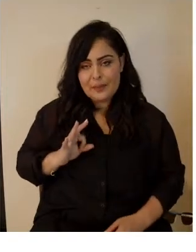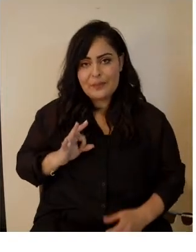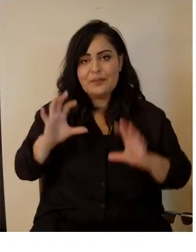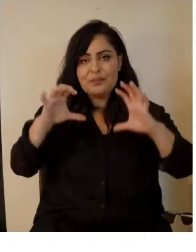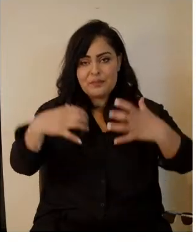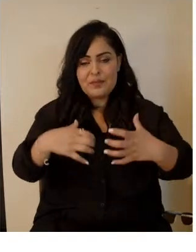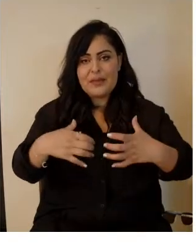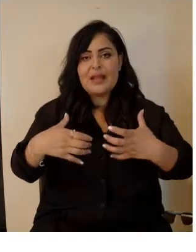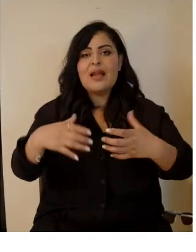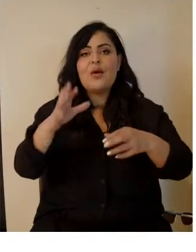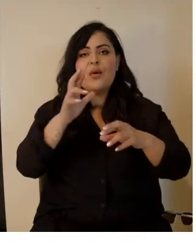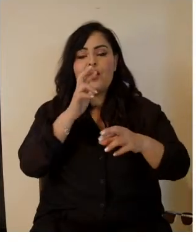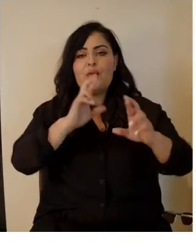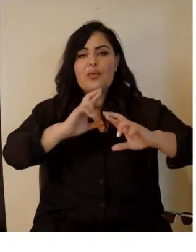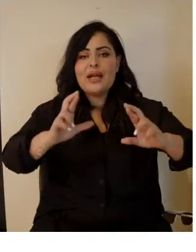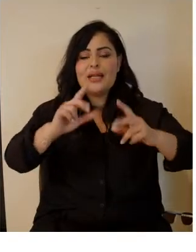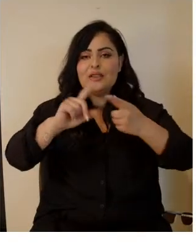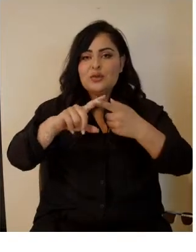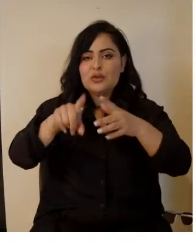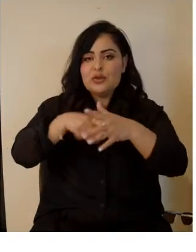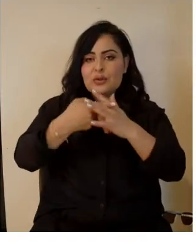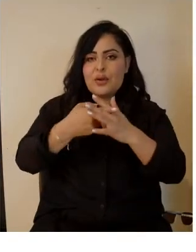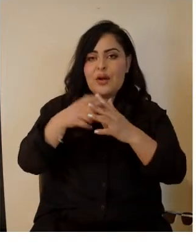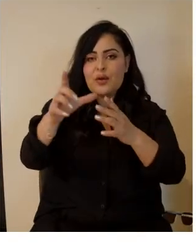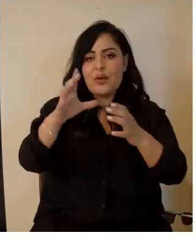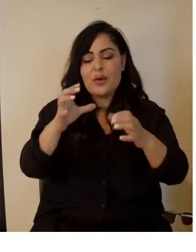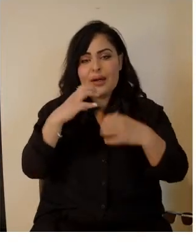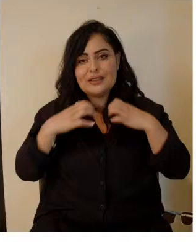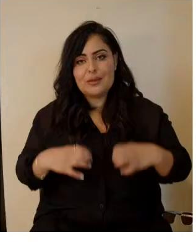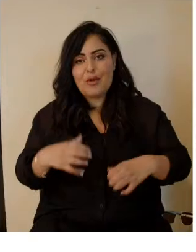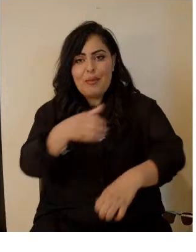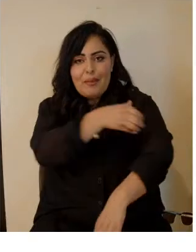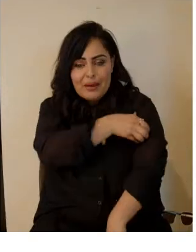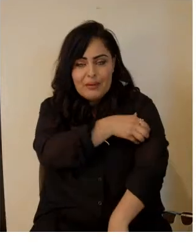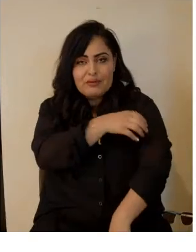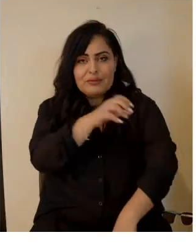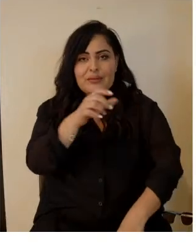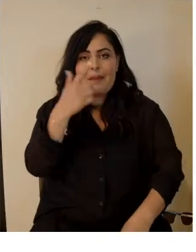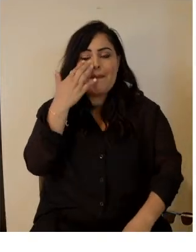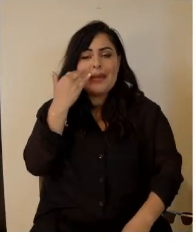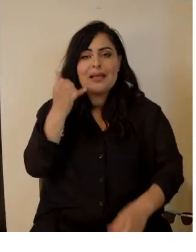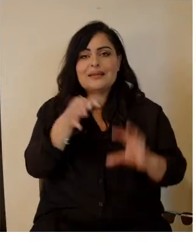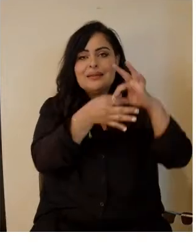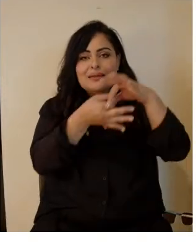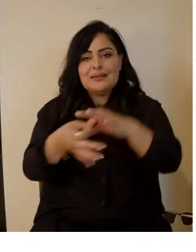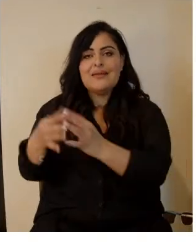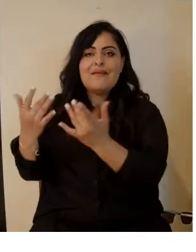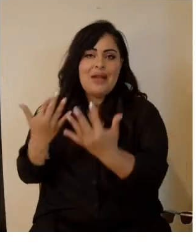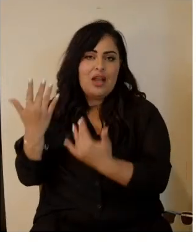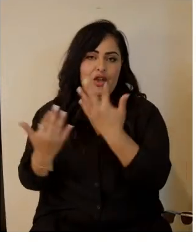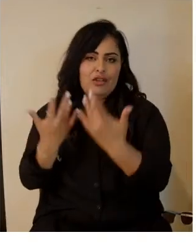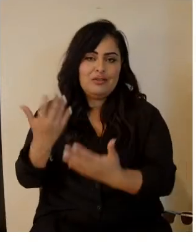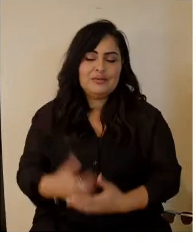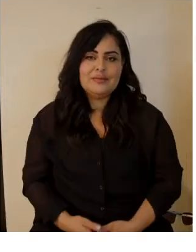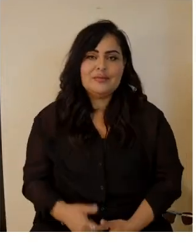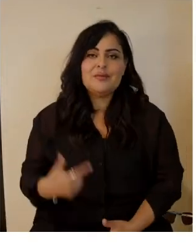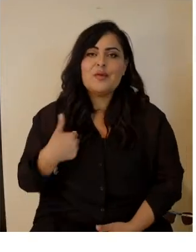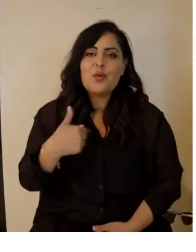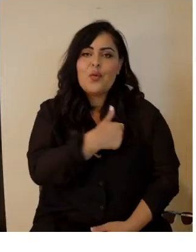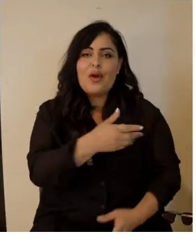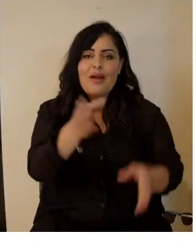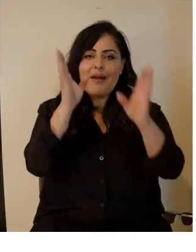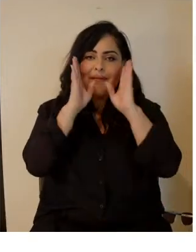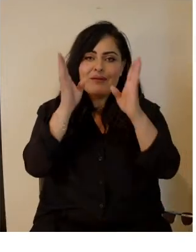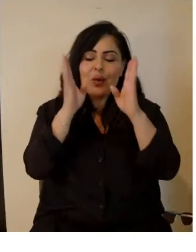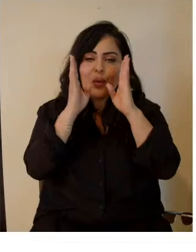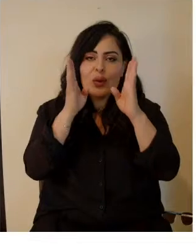boots on the ground, trying to restore customers who've had power turned off because of the Eaton fire. So we're focused on deploying as